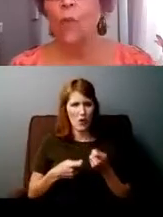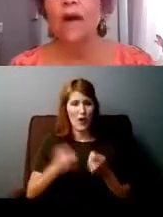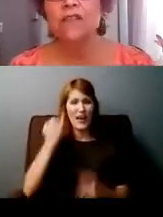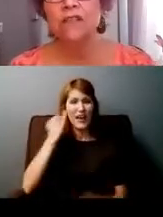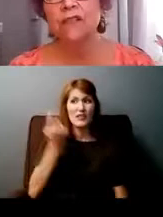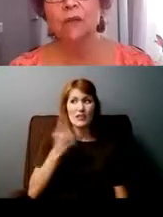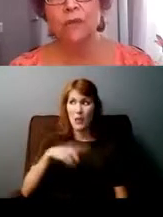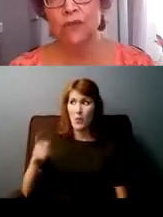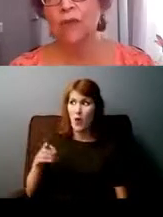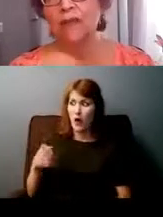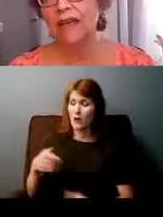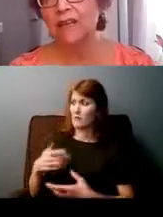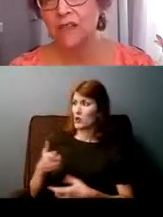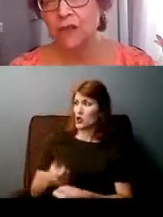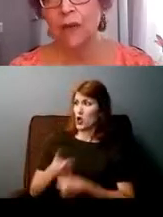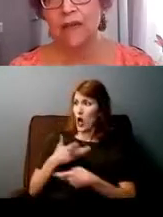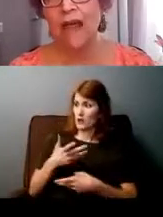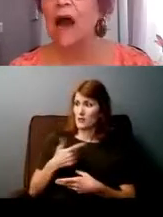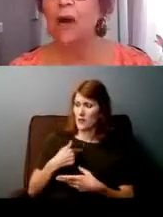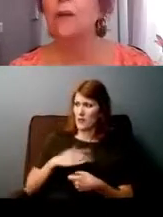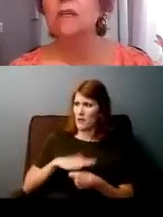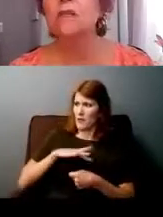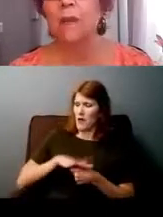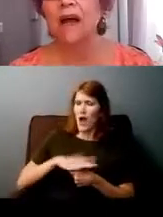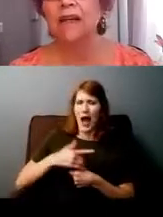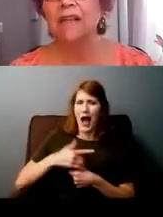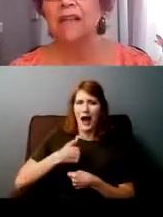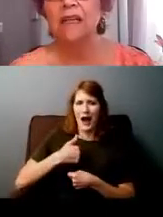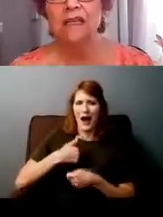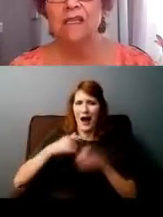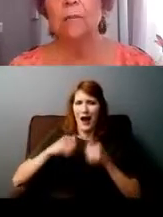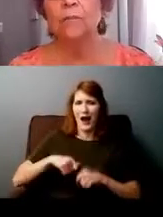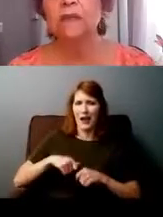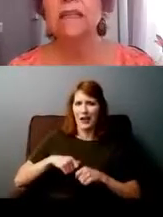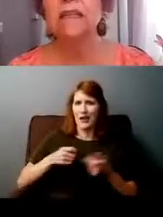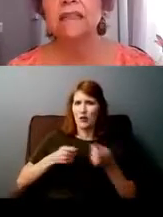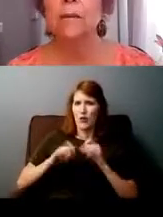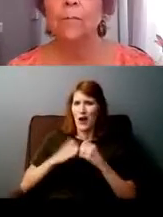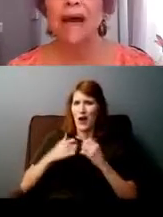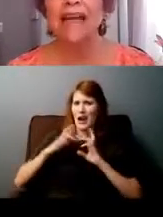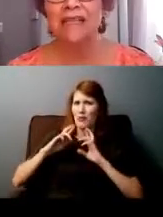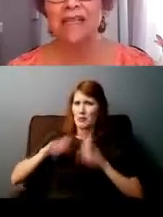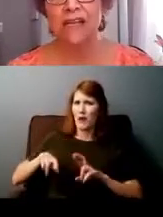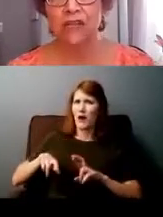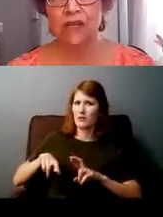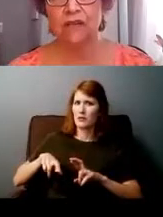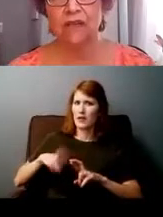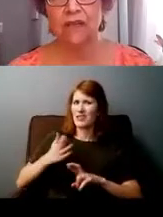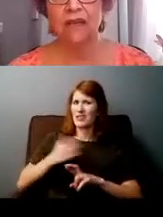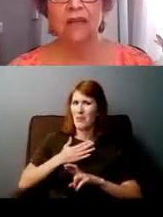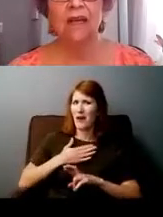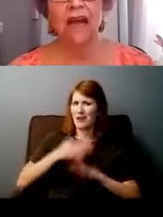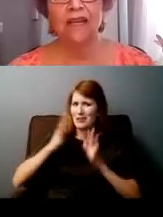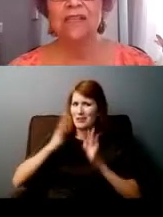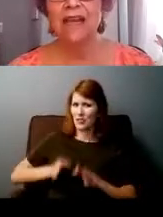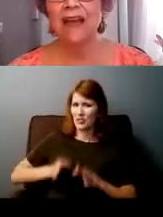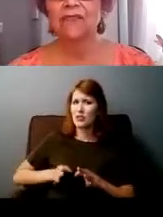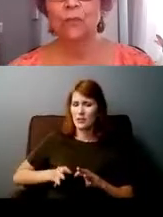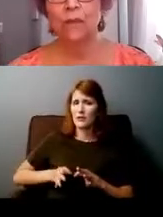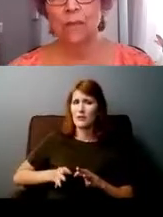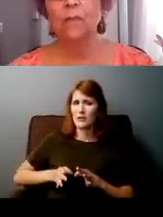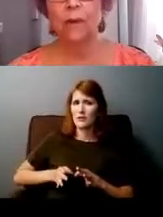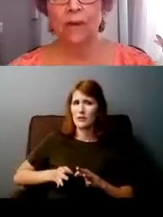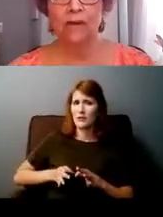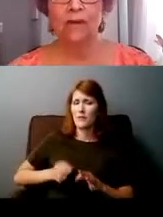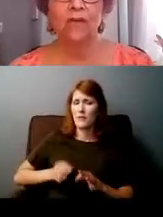I want to do to relate to it. How I respond is completely my decision. I just have